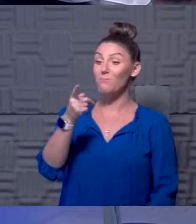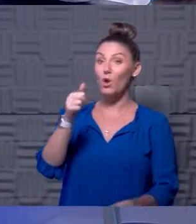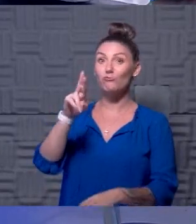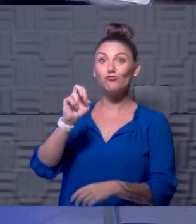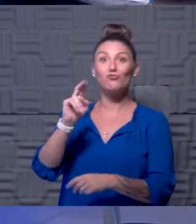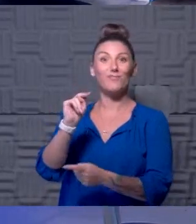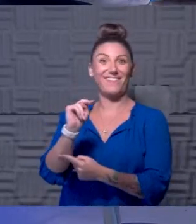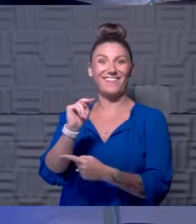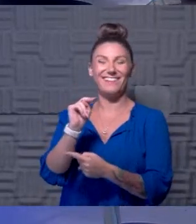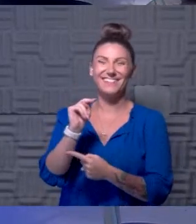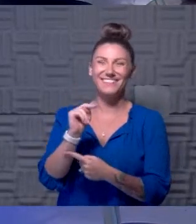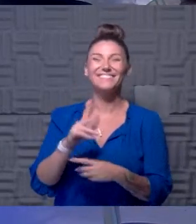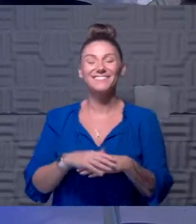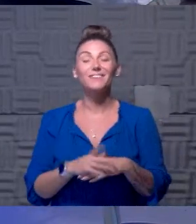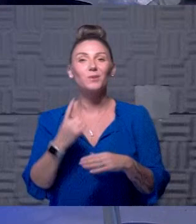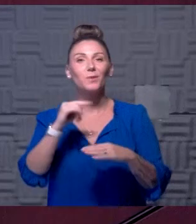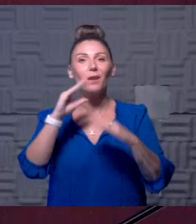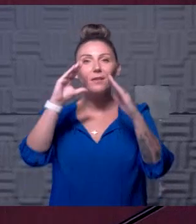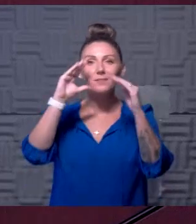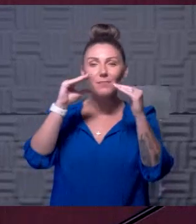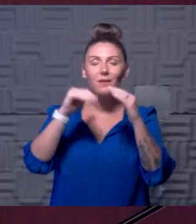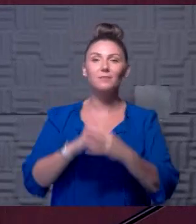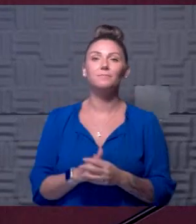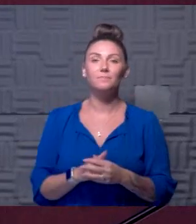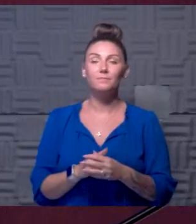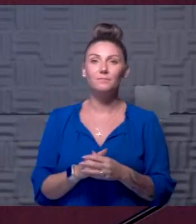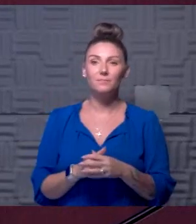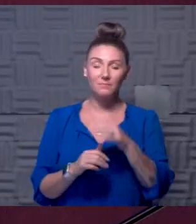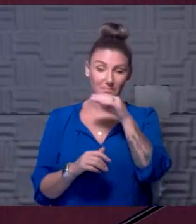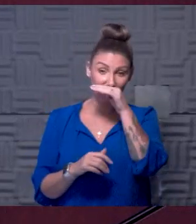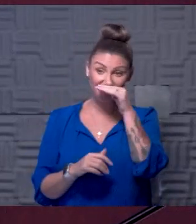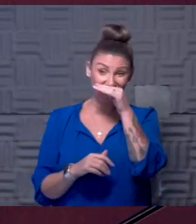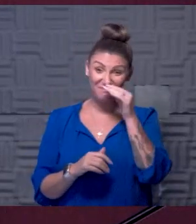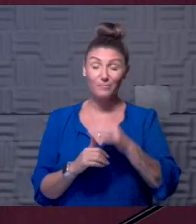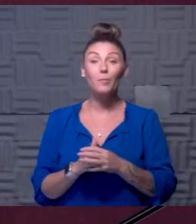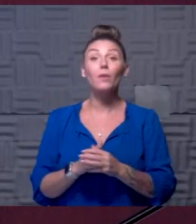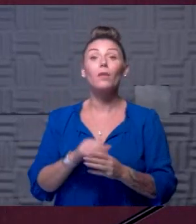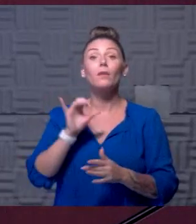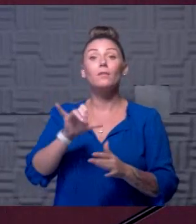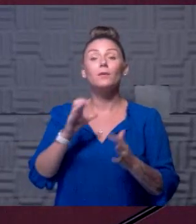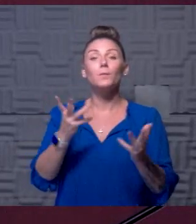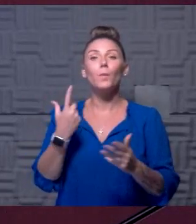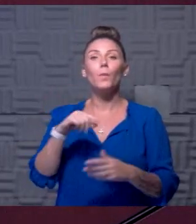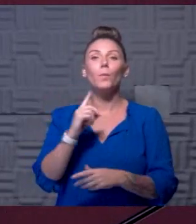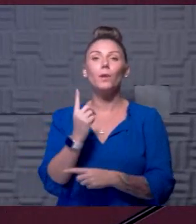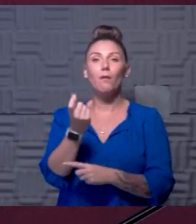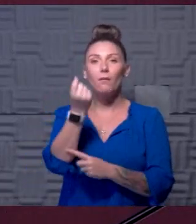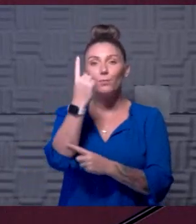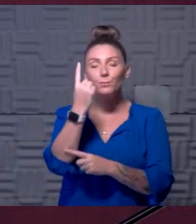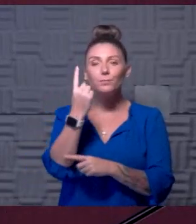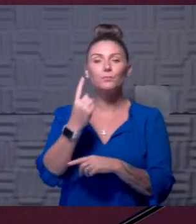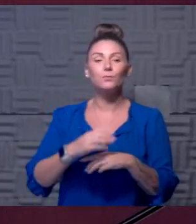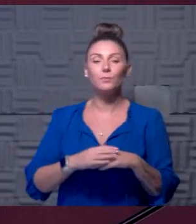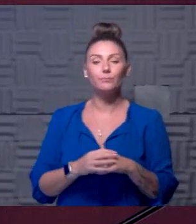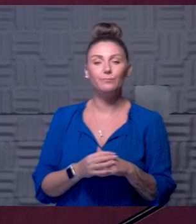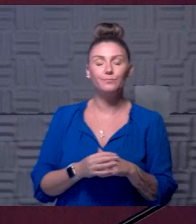But that's what we expect, and I think this is, you know, what we understand from